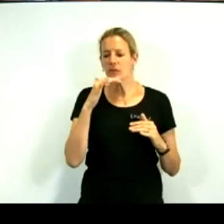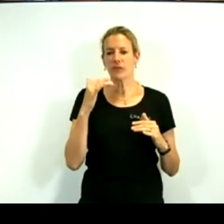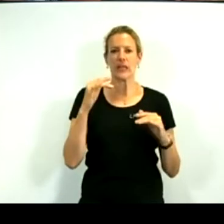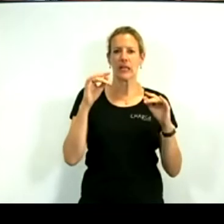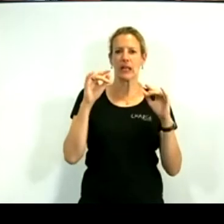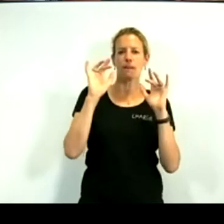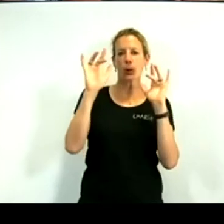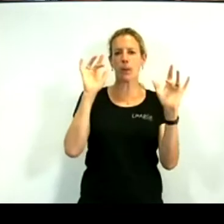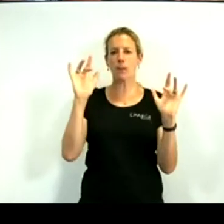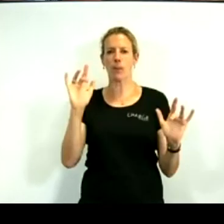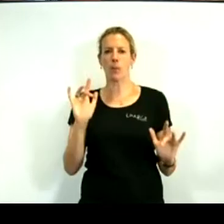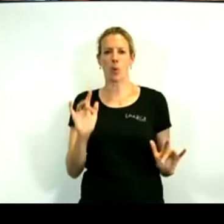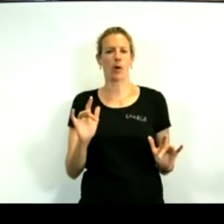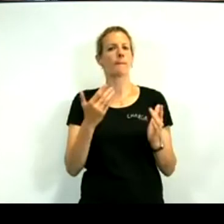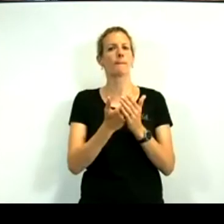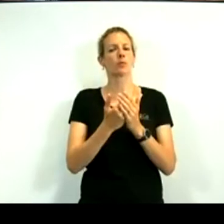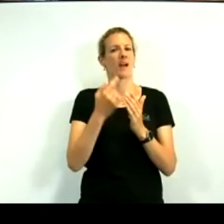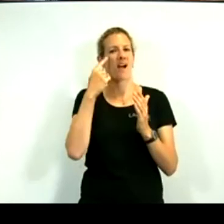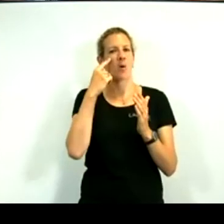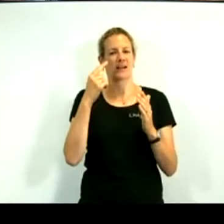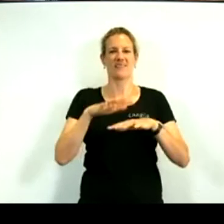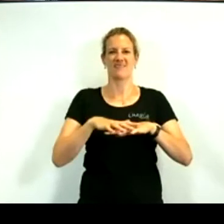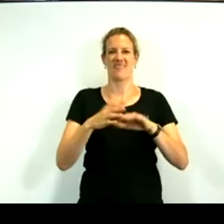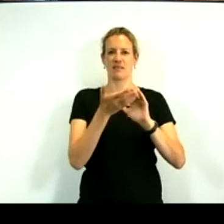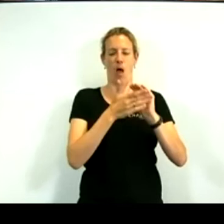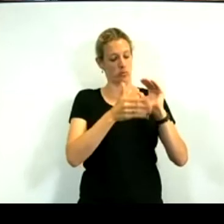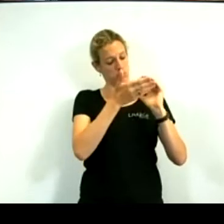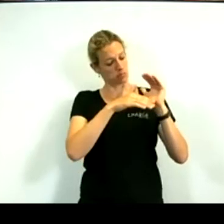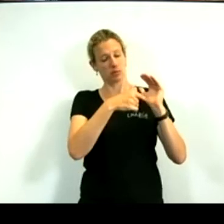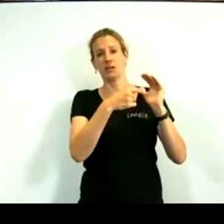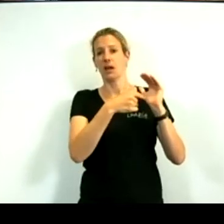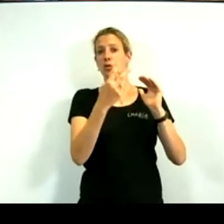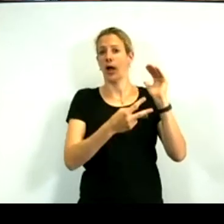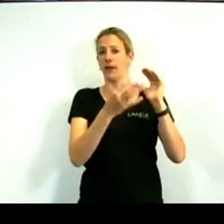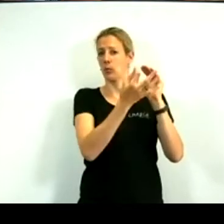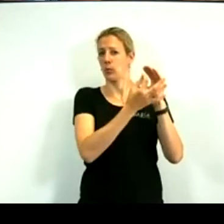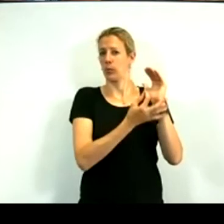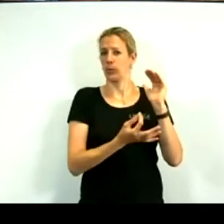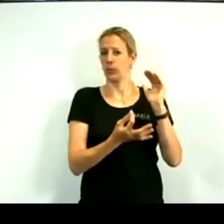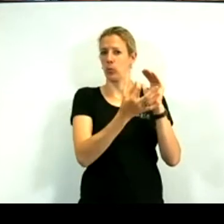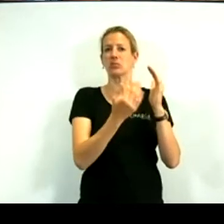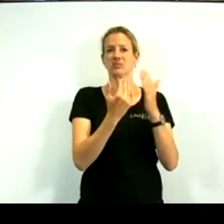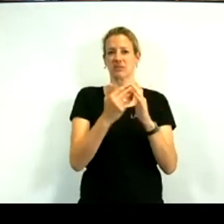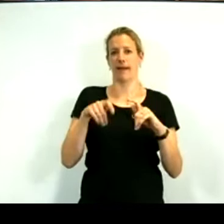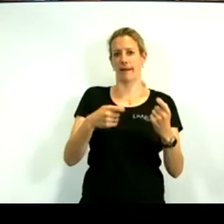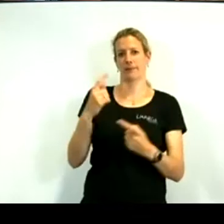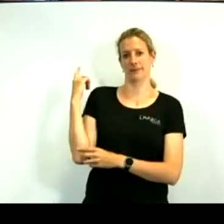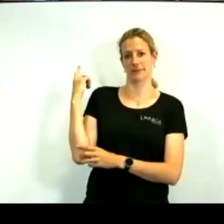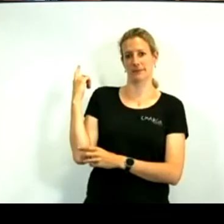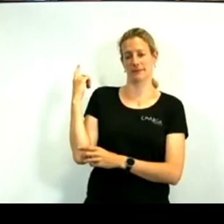very pitted picture of the field. And this brings me specifically